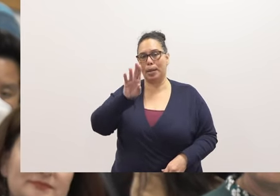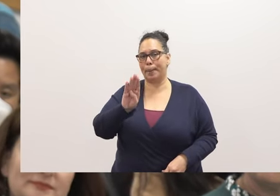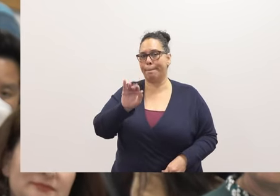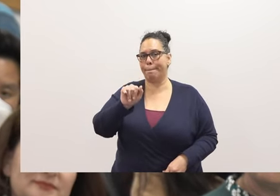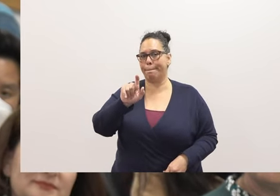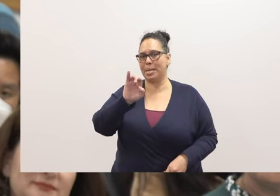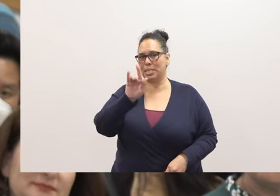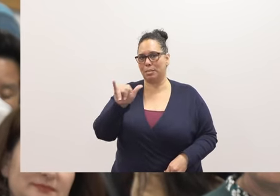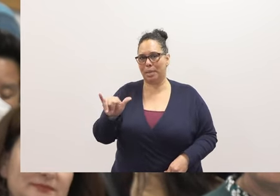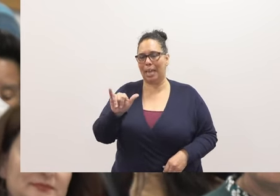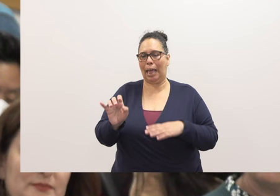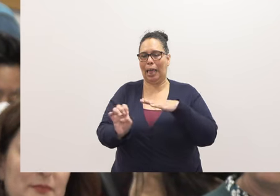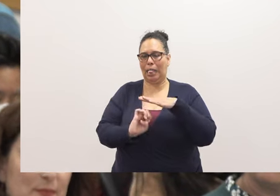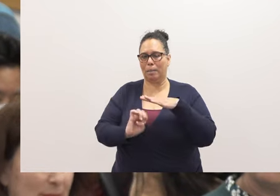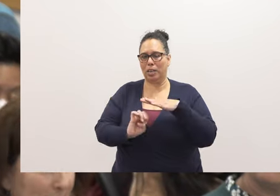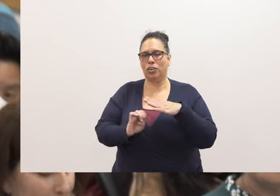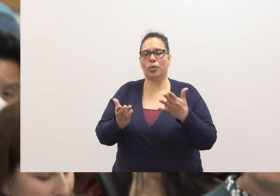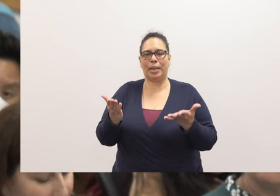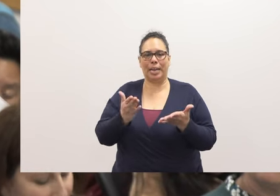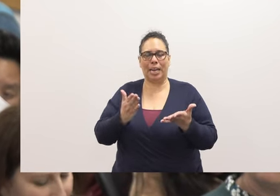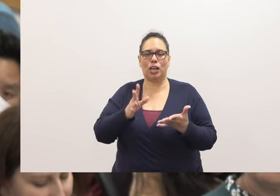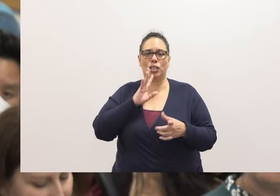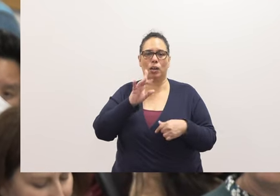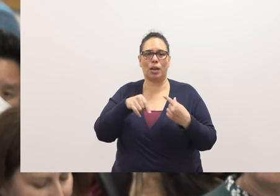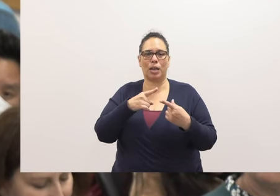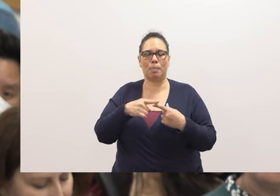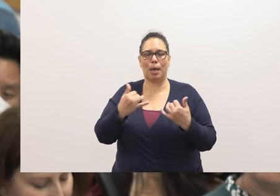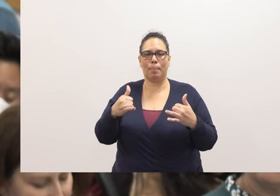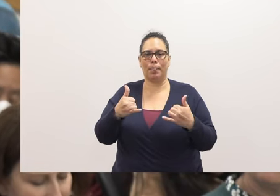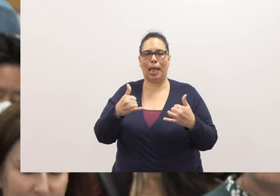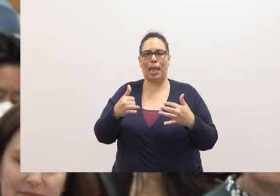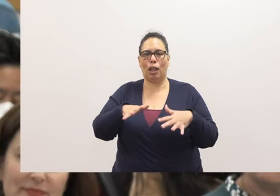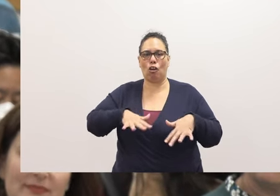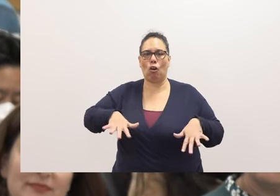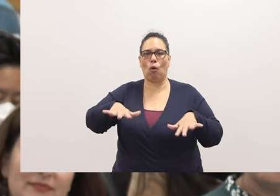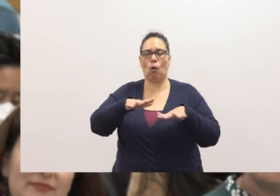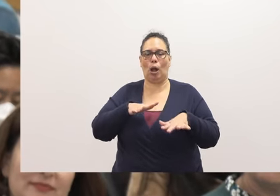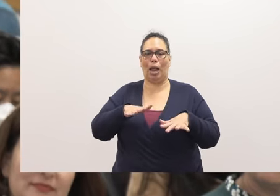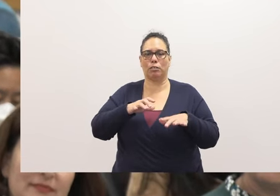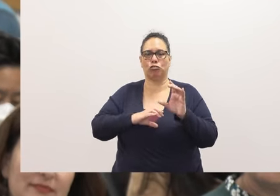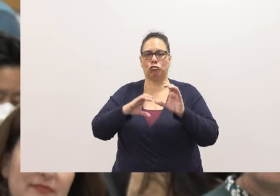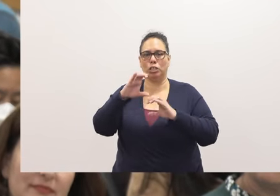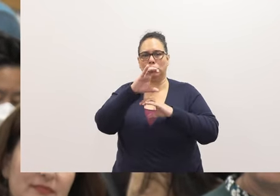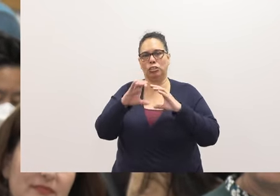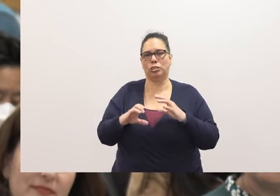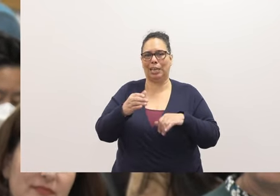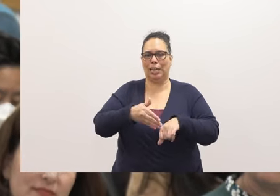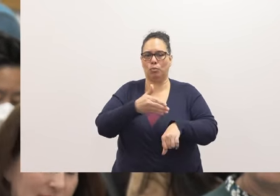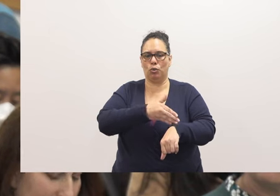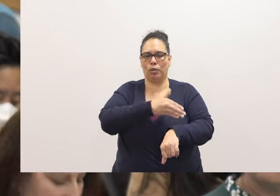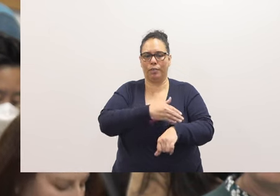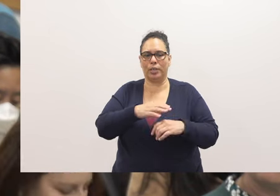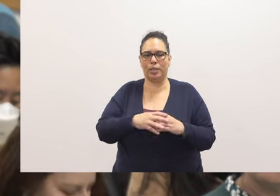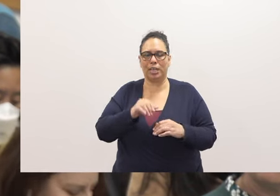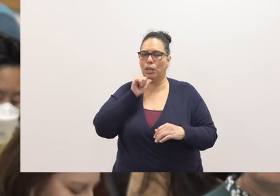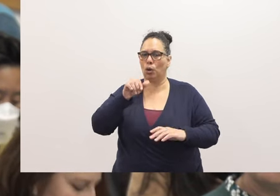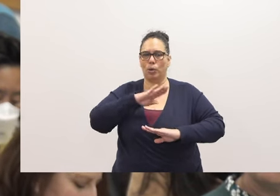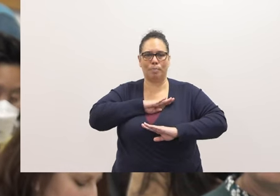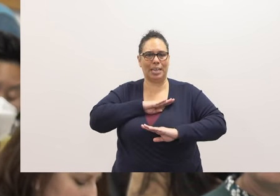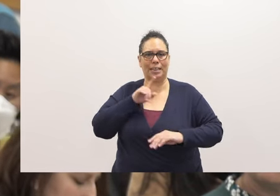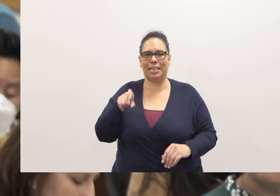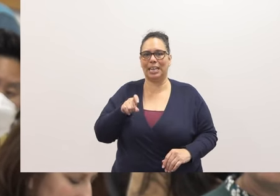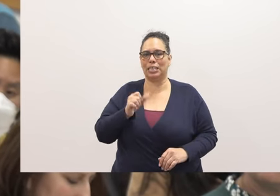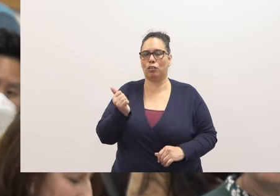Bixby community is here today to discuss playground structures, improvements taking place this school year that do not meet the needs of all of